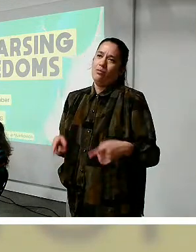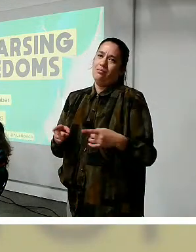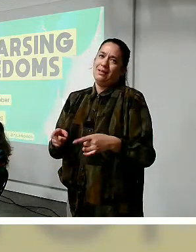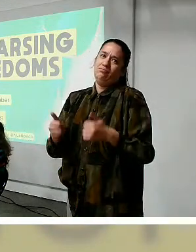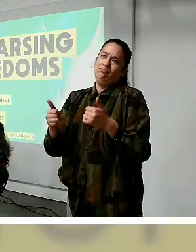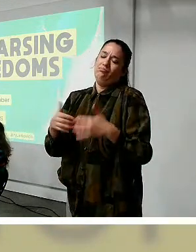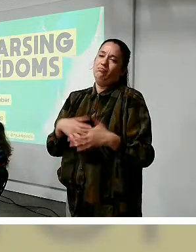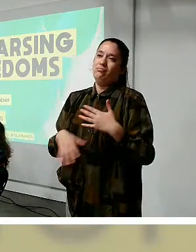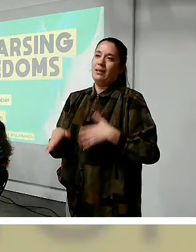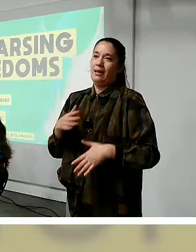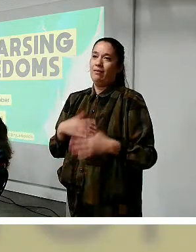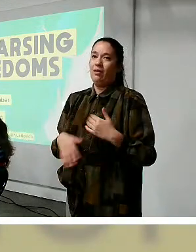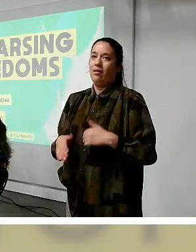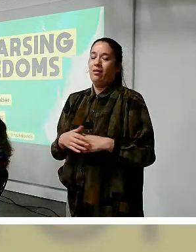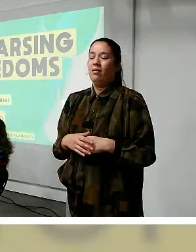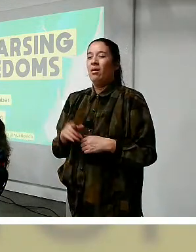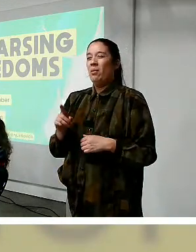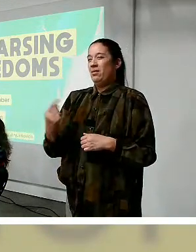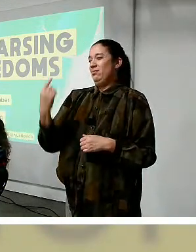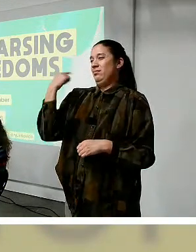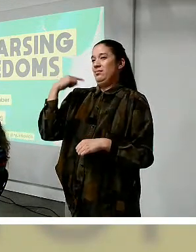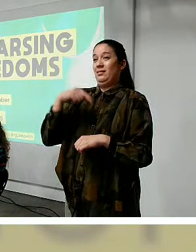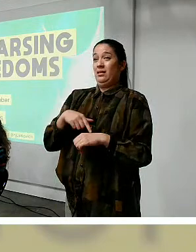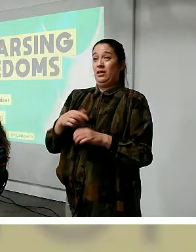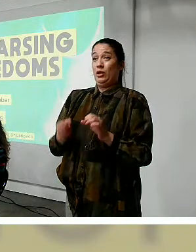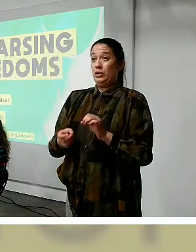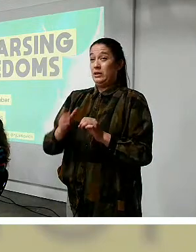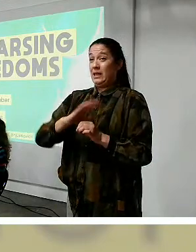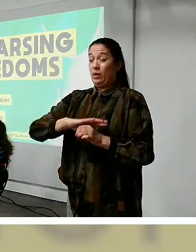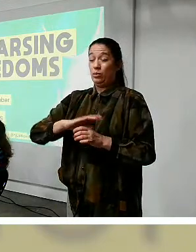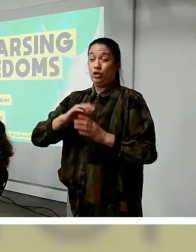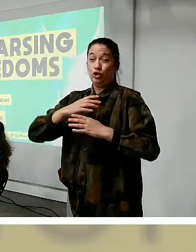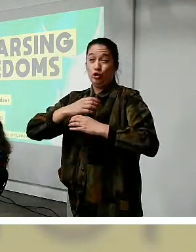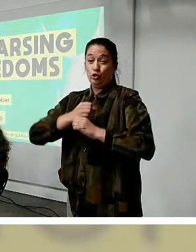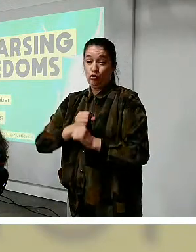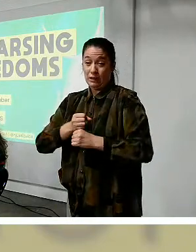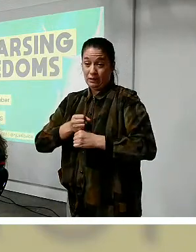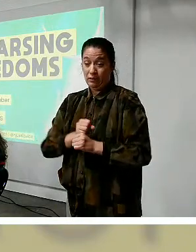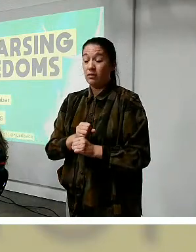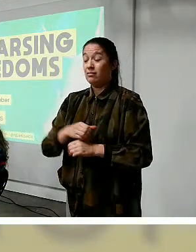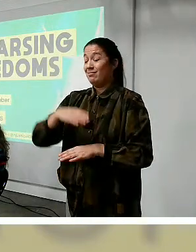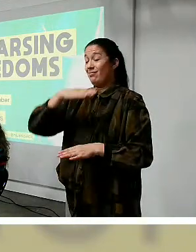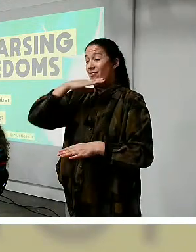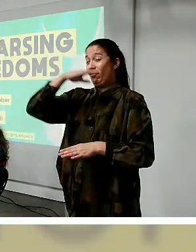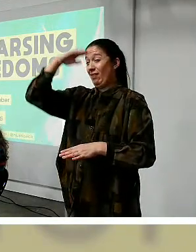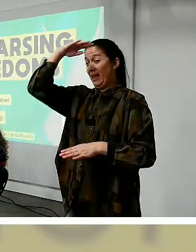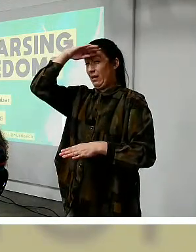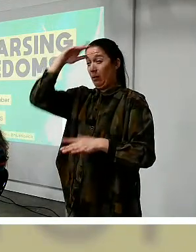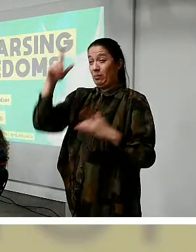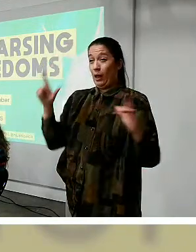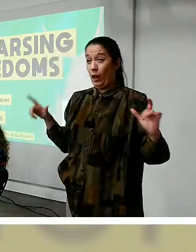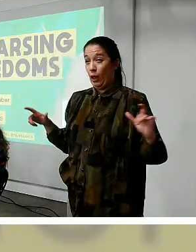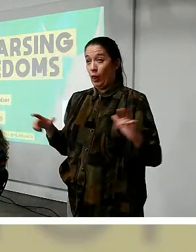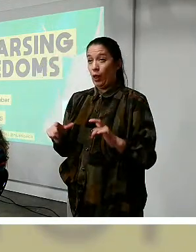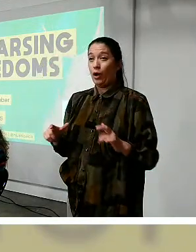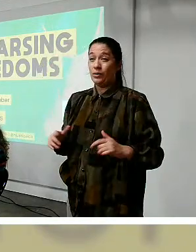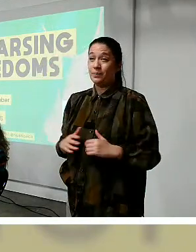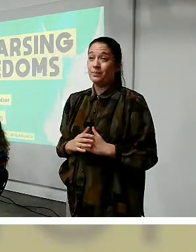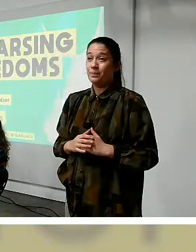they started getting really fed up with lockdown, and then, of course, everything went out. But, you know, while you were talking, I was thinking of the importance